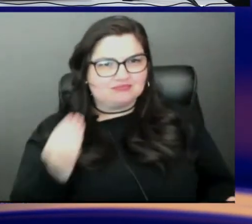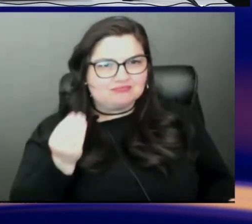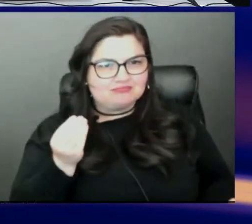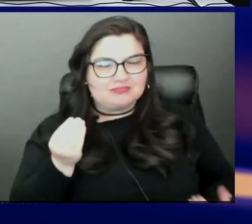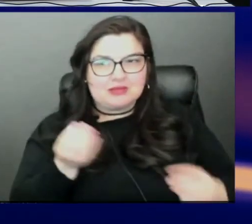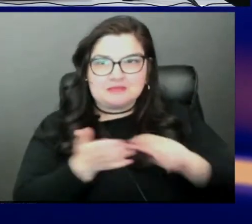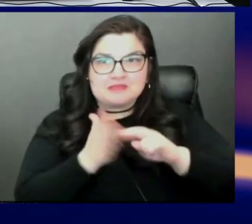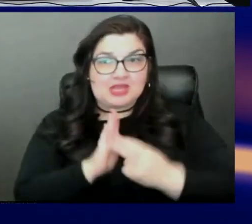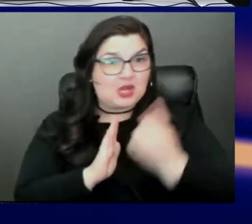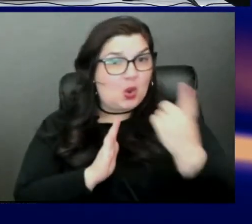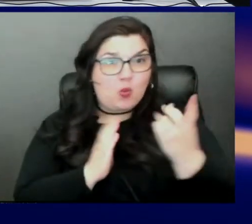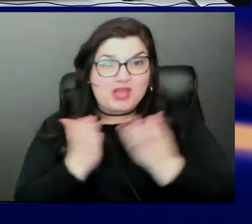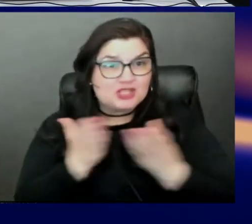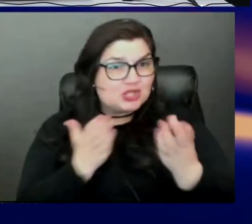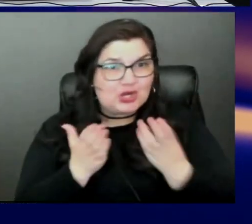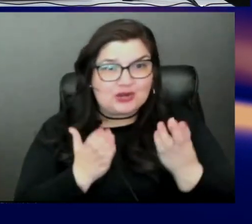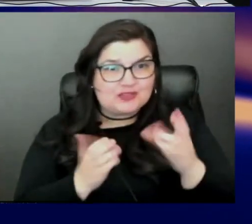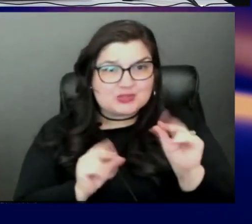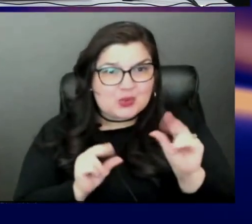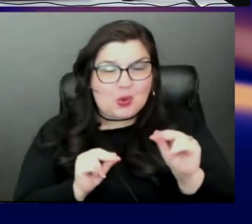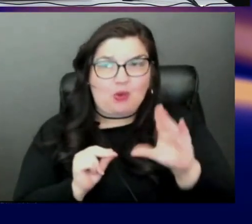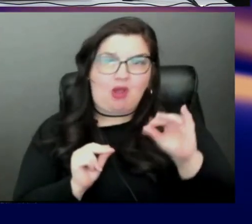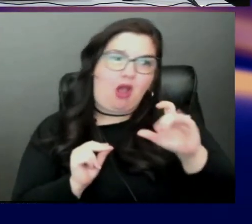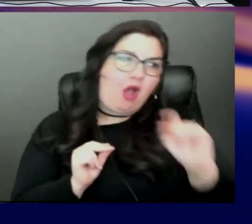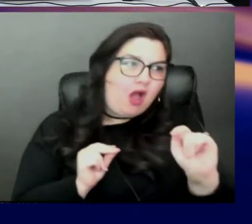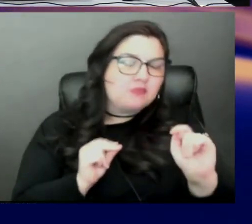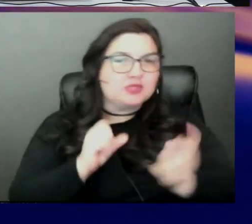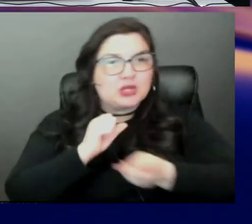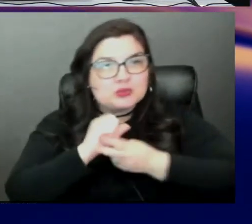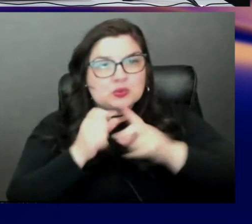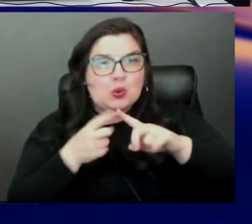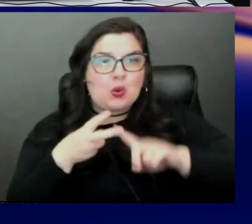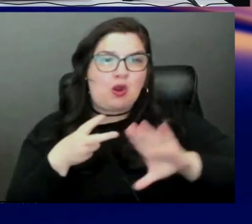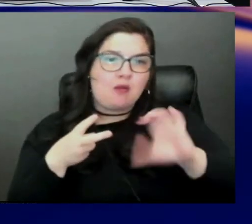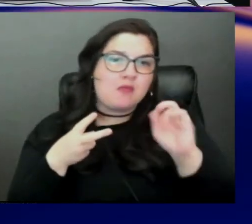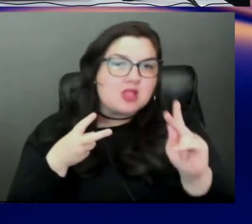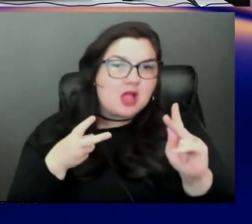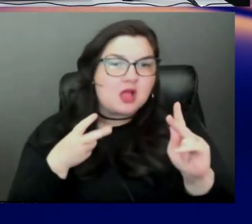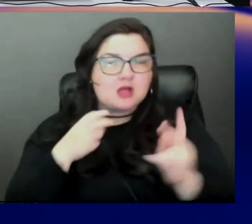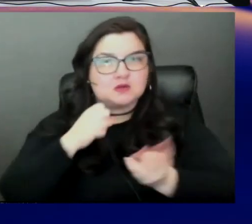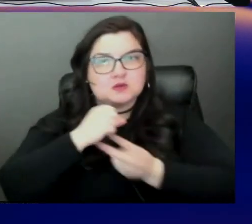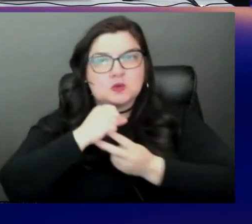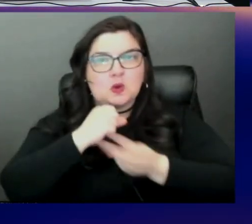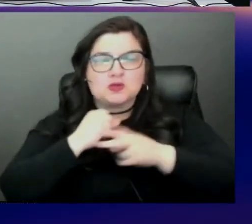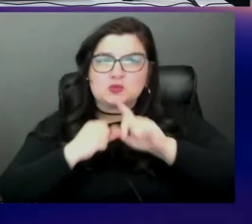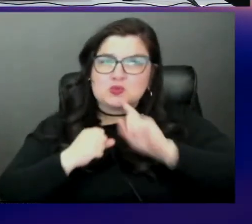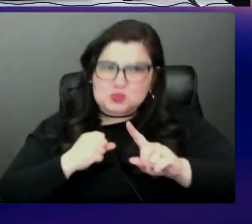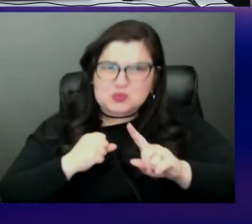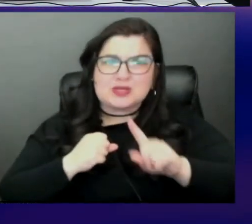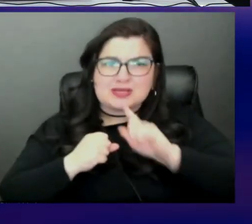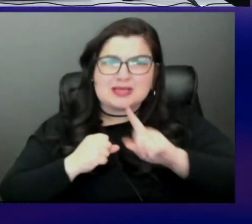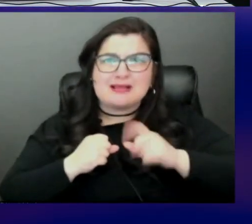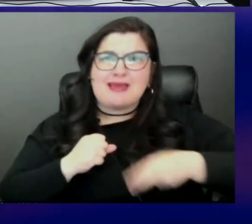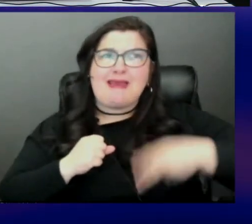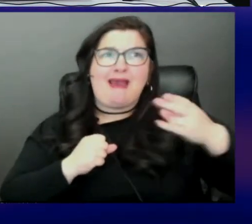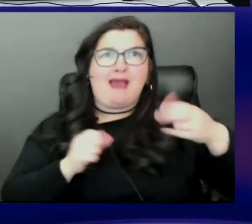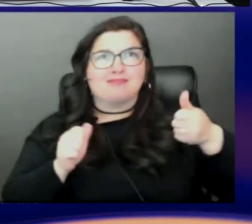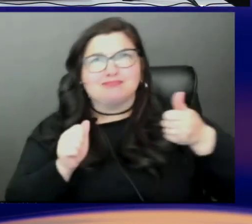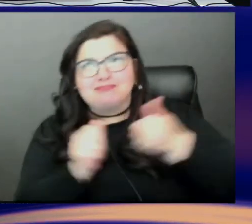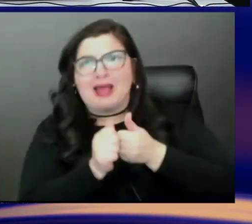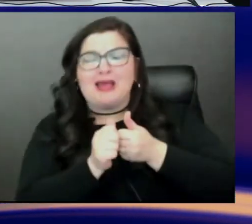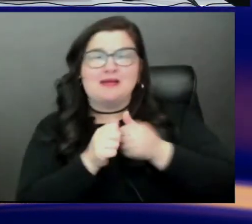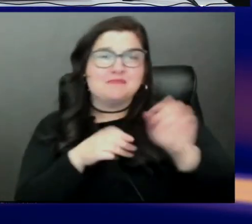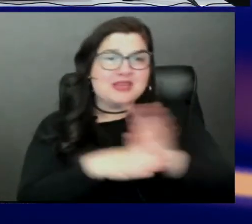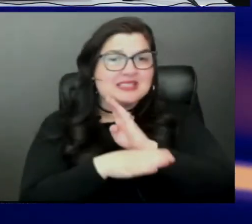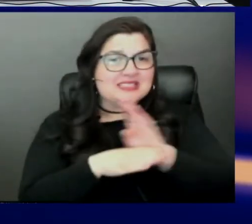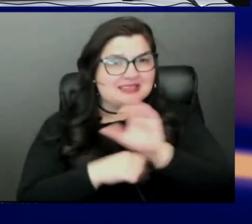service. It's on object storage or block storage. So, you know, very much tied back to business applications. Got it.